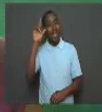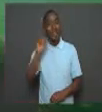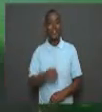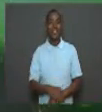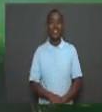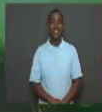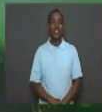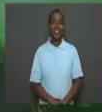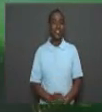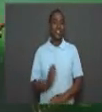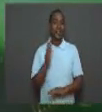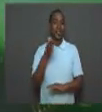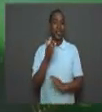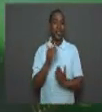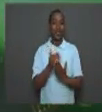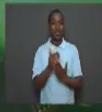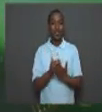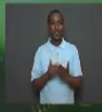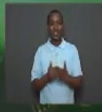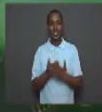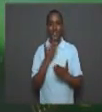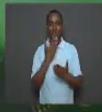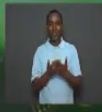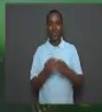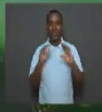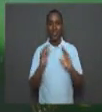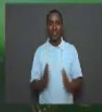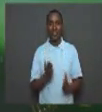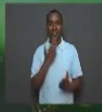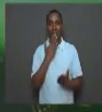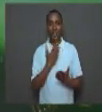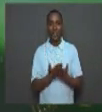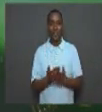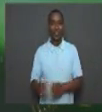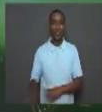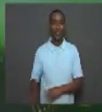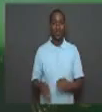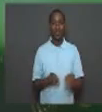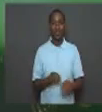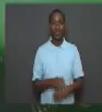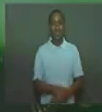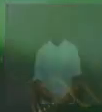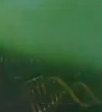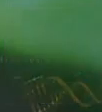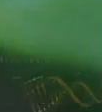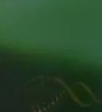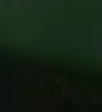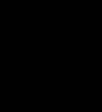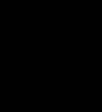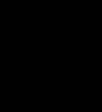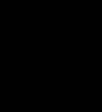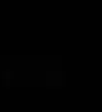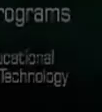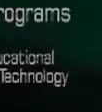Linnaeus. Until next time, thank you, teacher. Thank you, students.